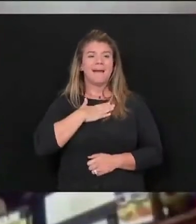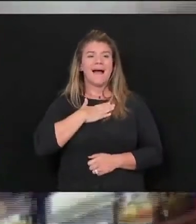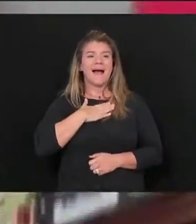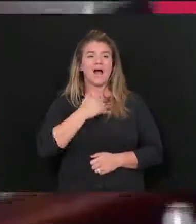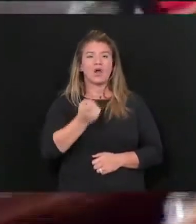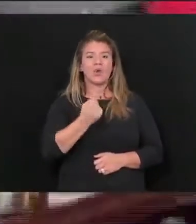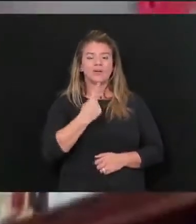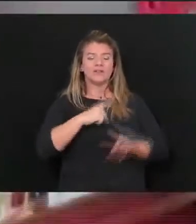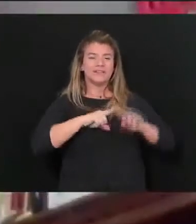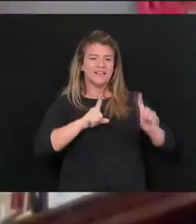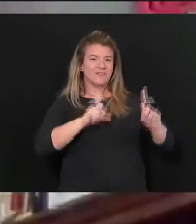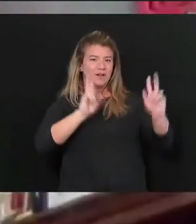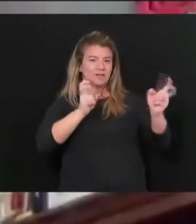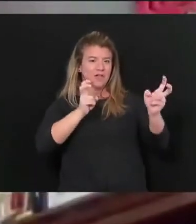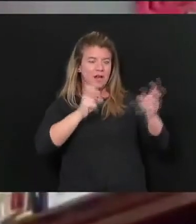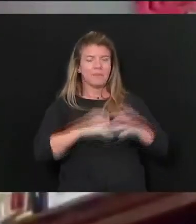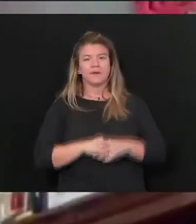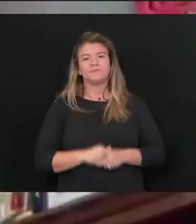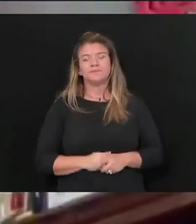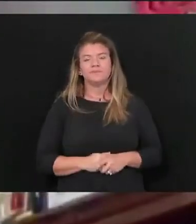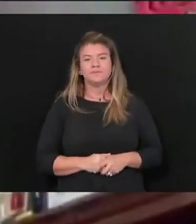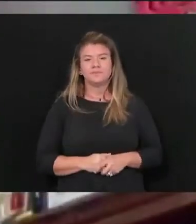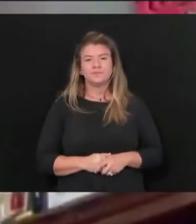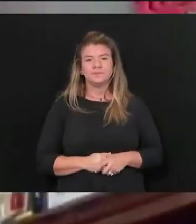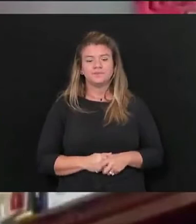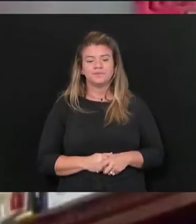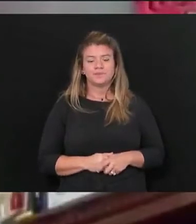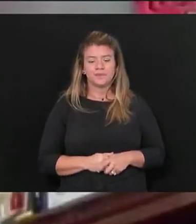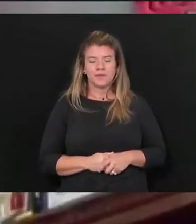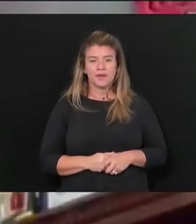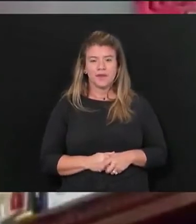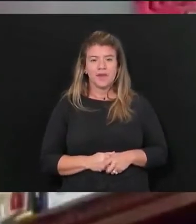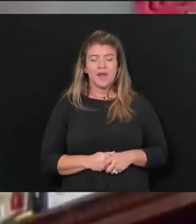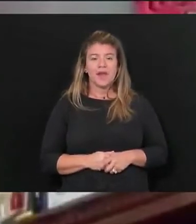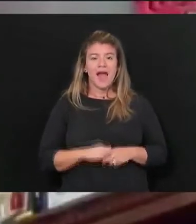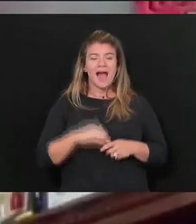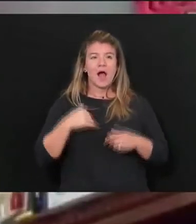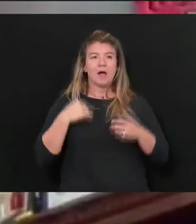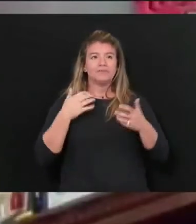It's one I tried to address yesterday, but I didn't get a response in time.